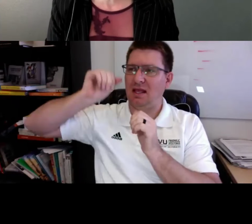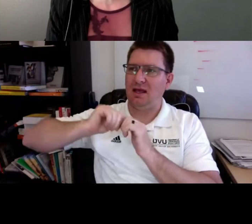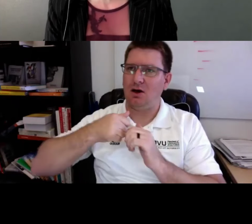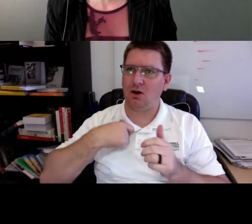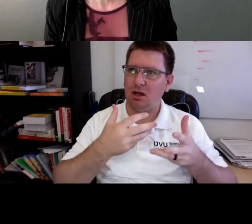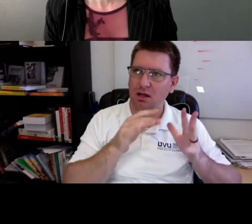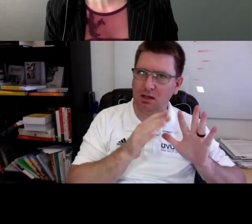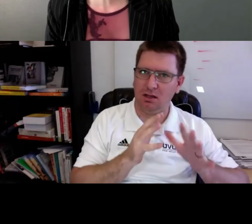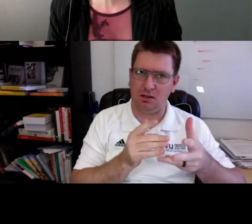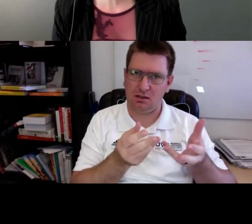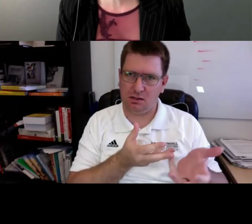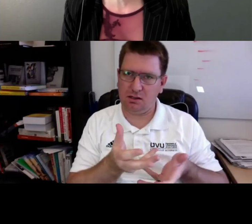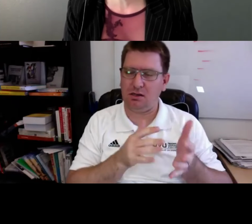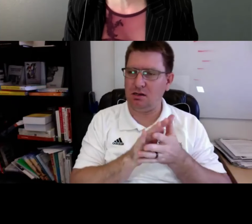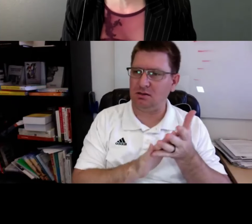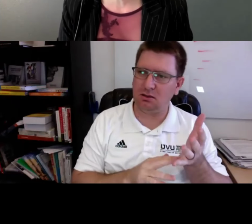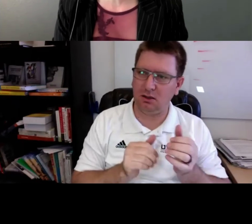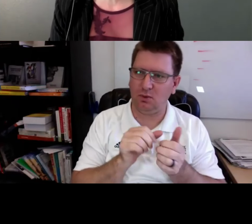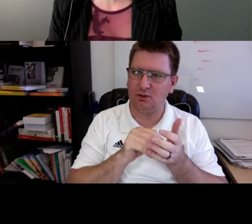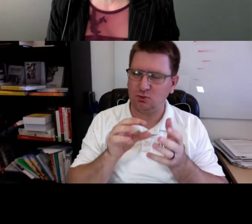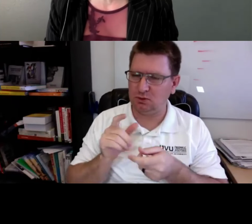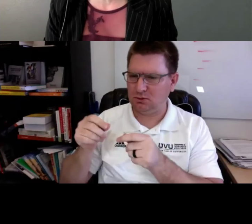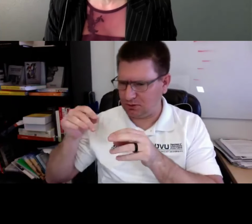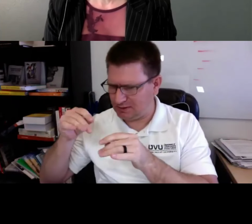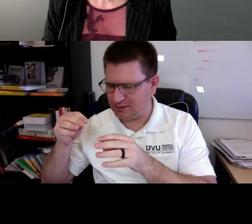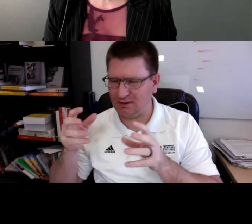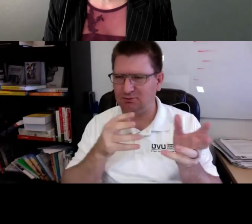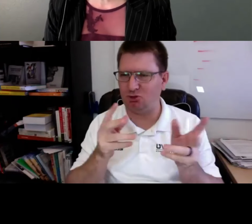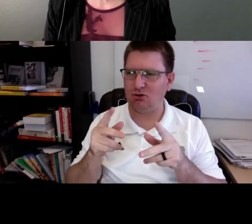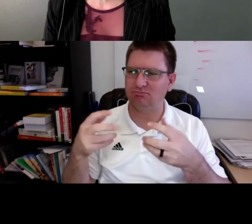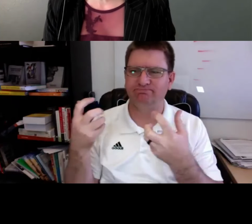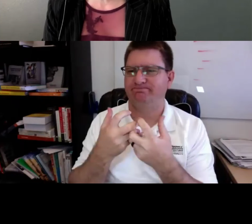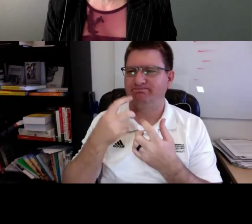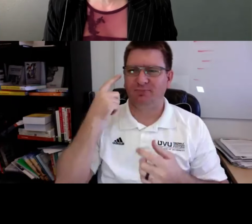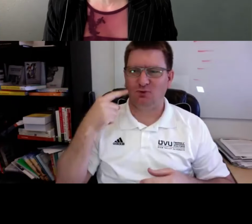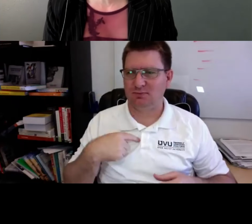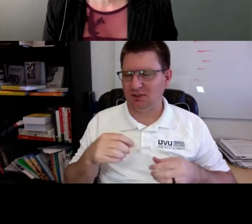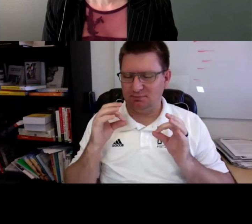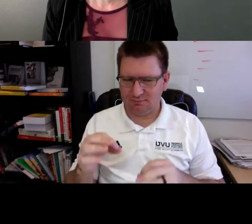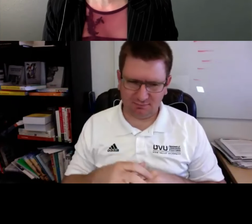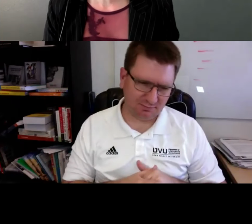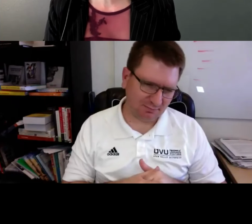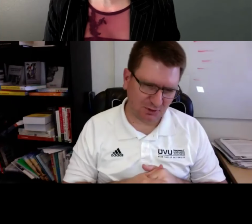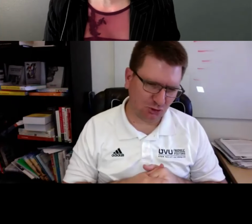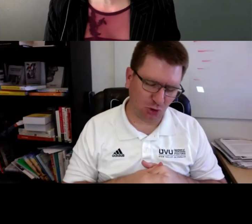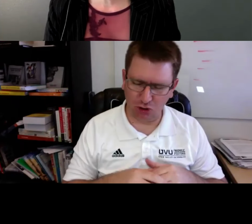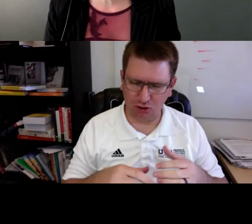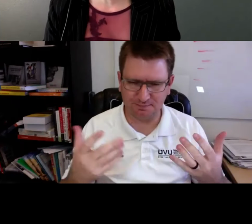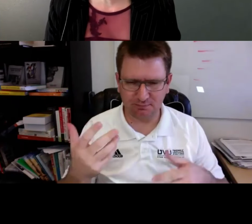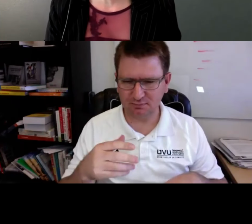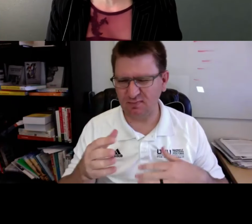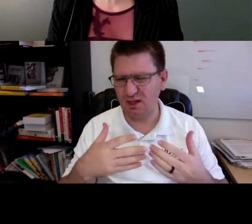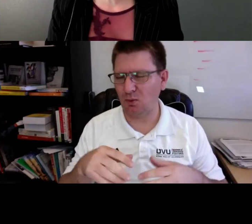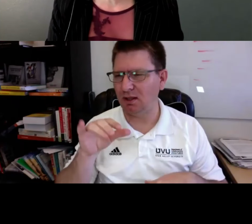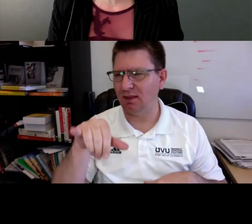bit. Think about how I can interact with my students. It's a perfect balance